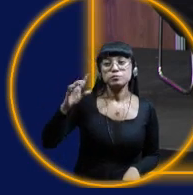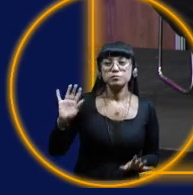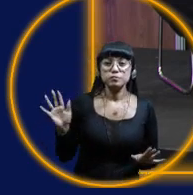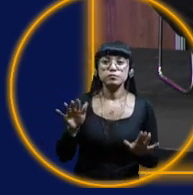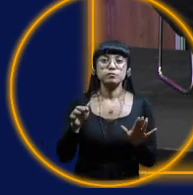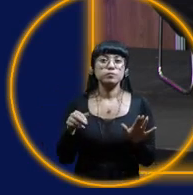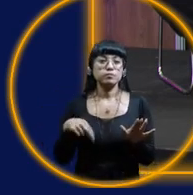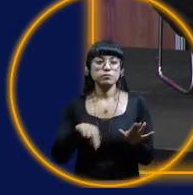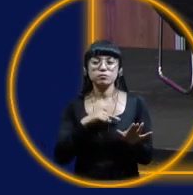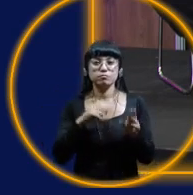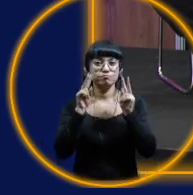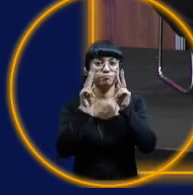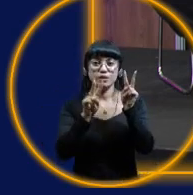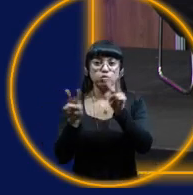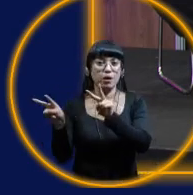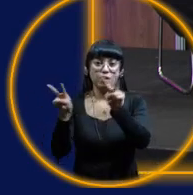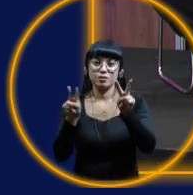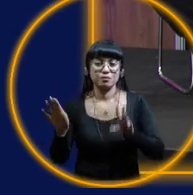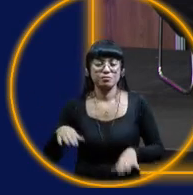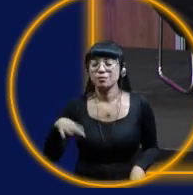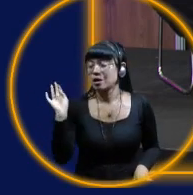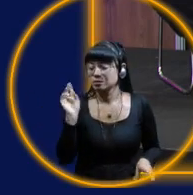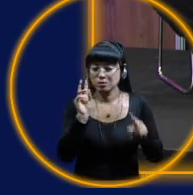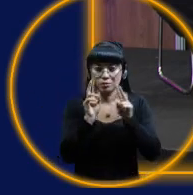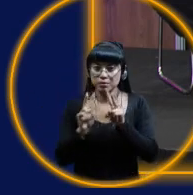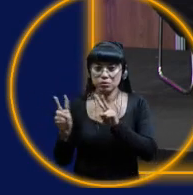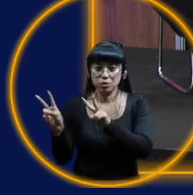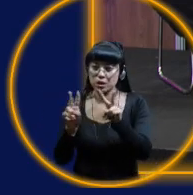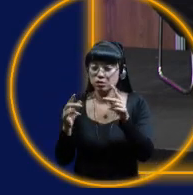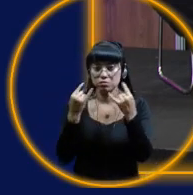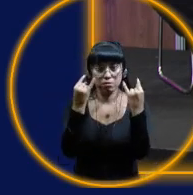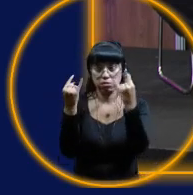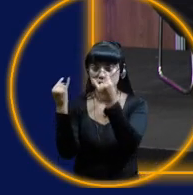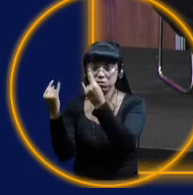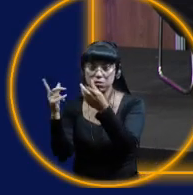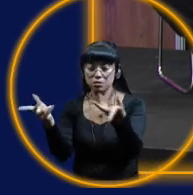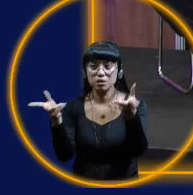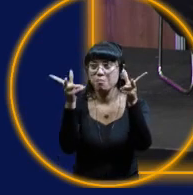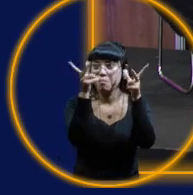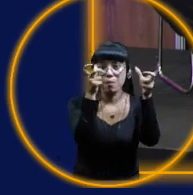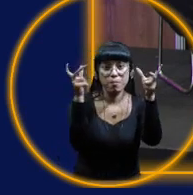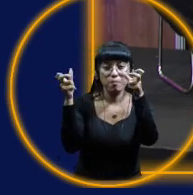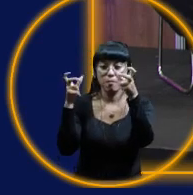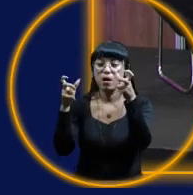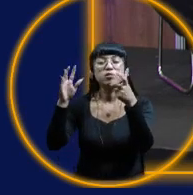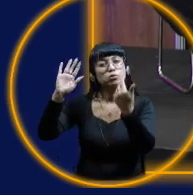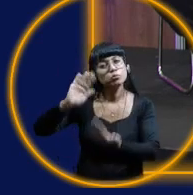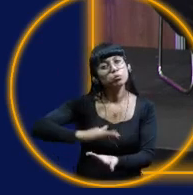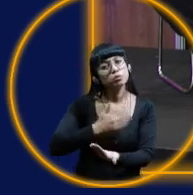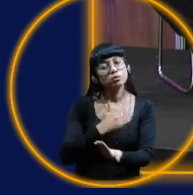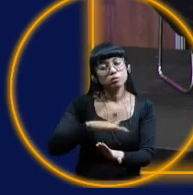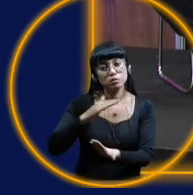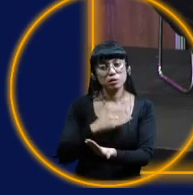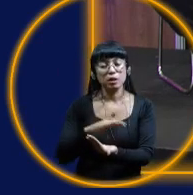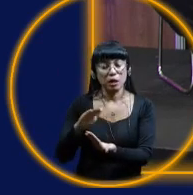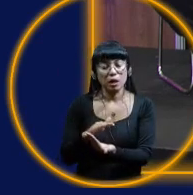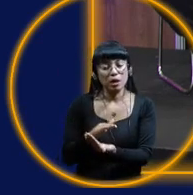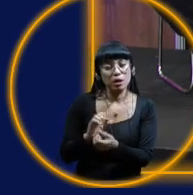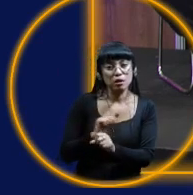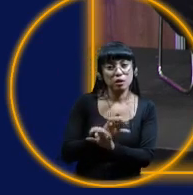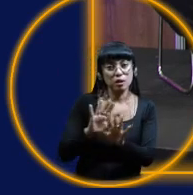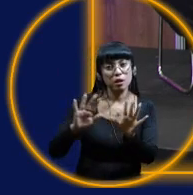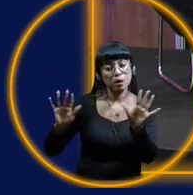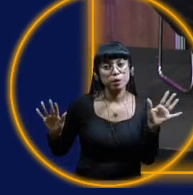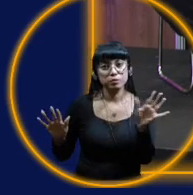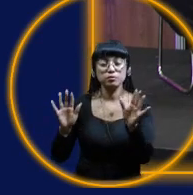first, and I think we all like appreciate music and music does something to us that visual